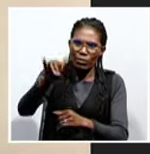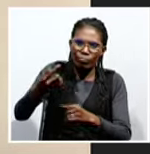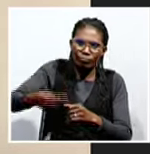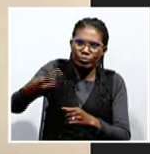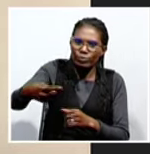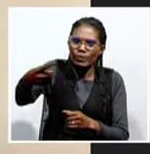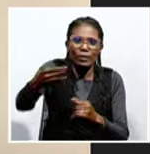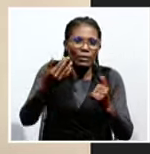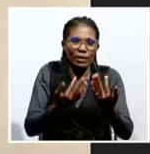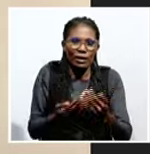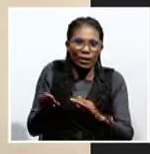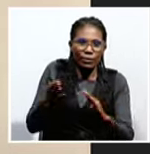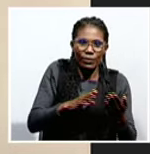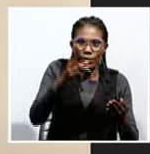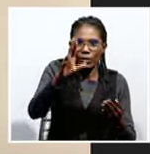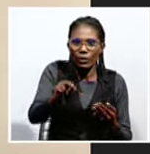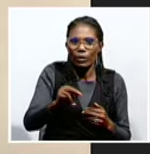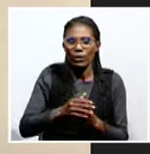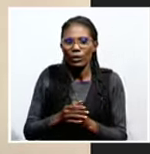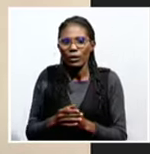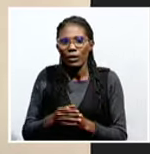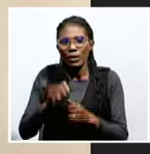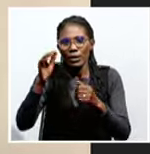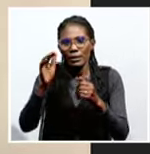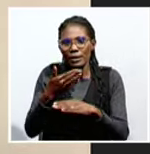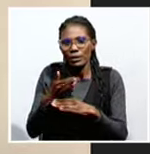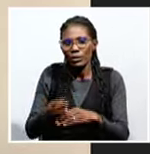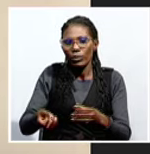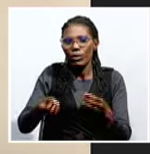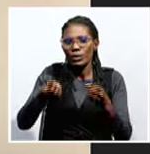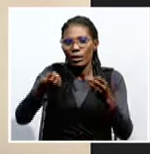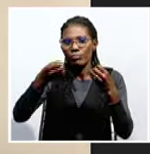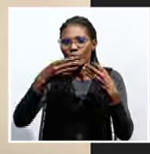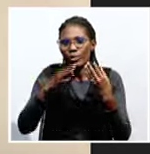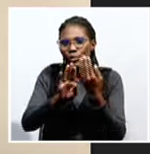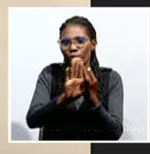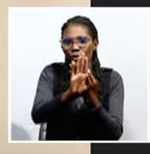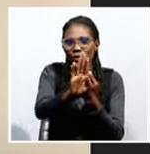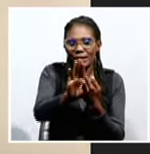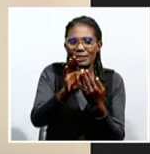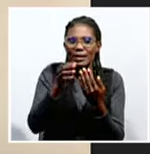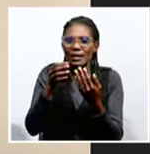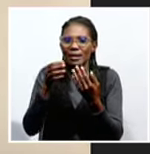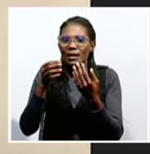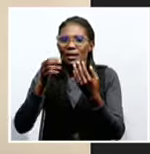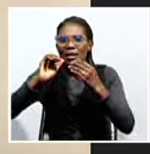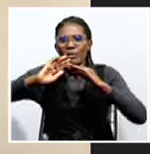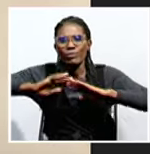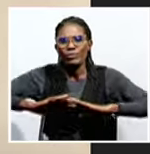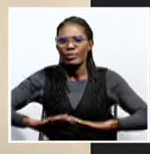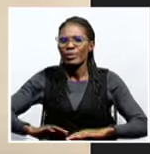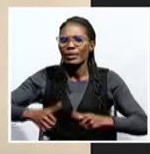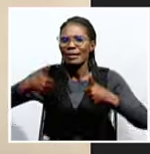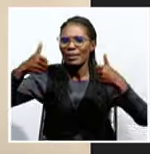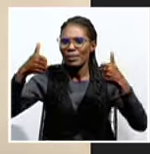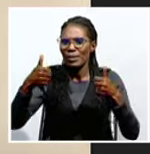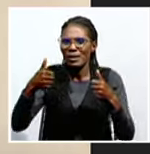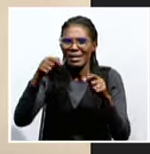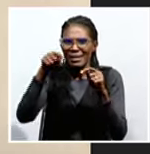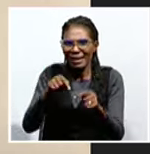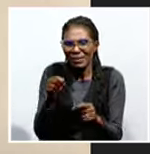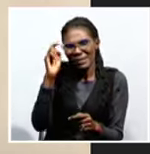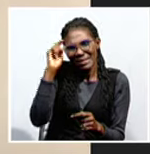they bring a sense of protection. They bring calmness to you. And you just think they'll